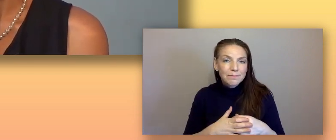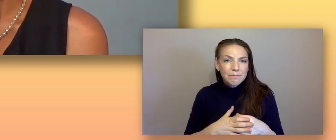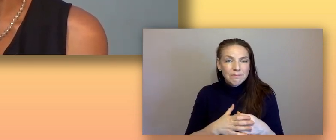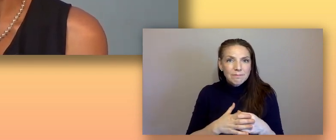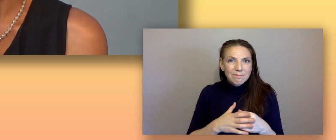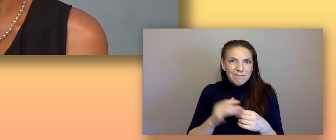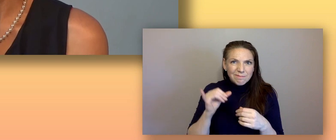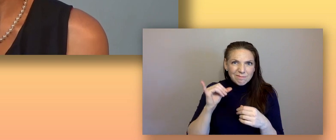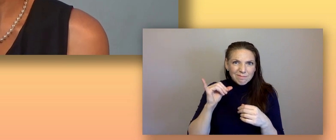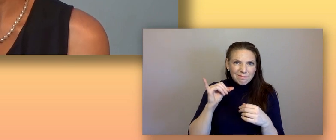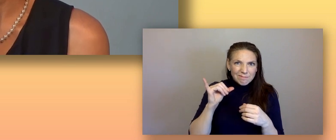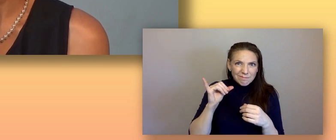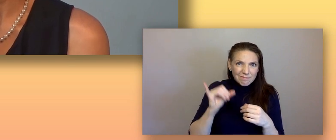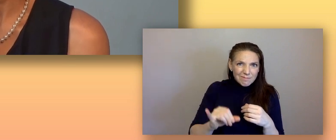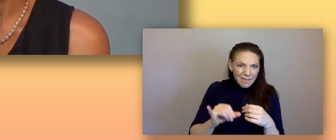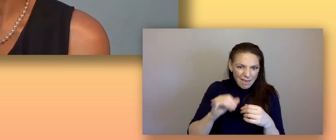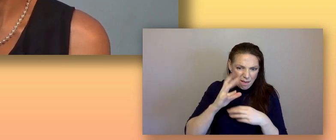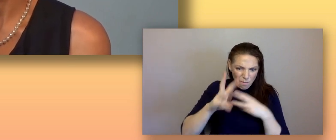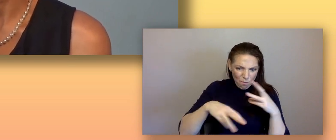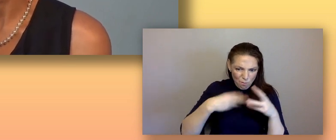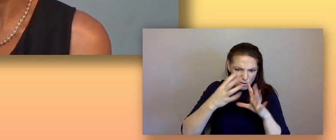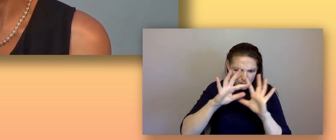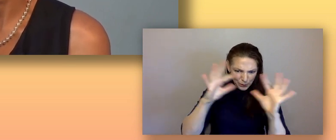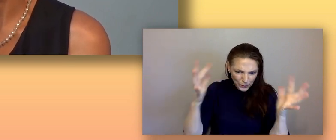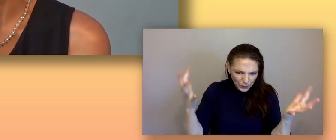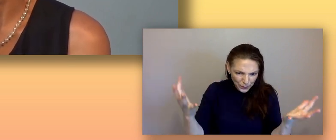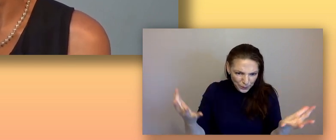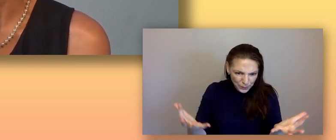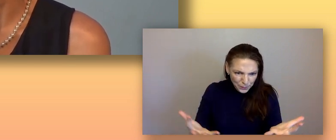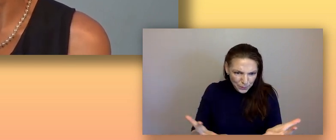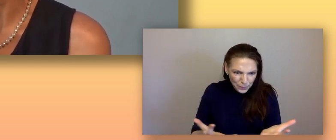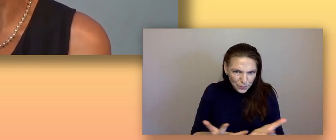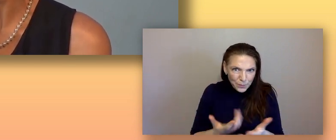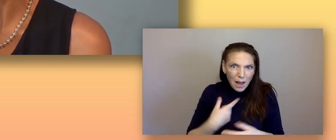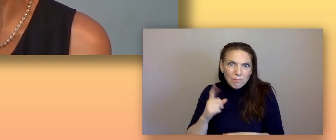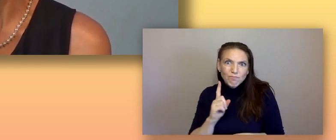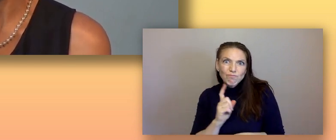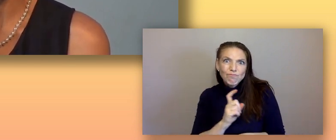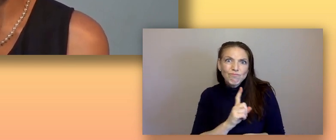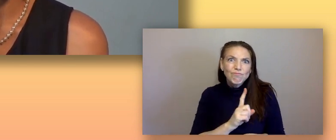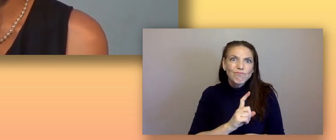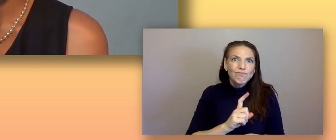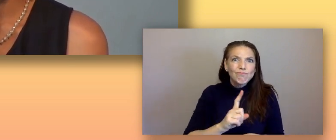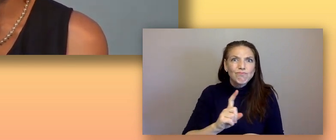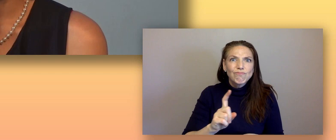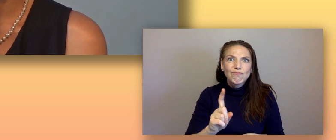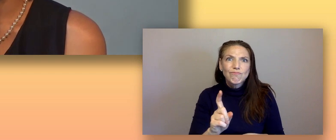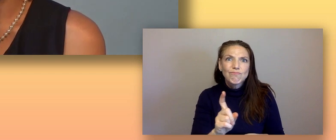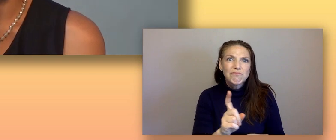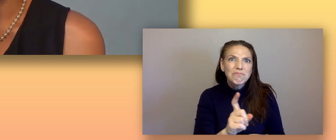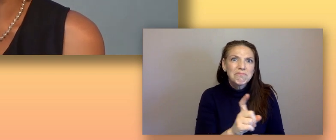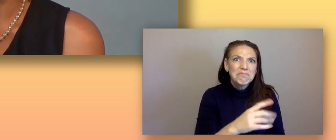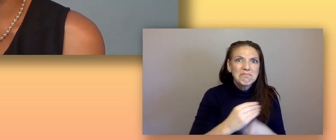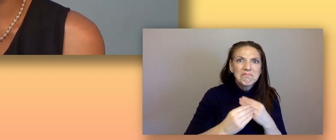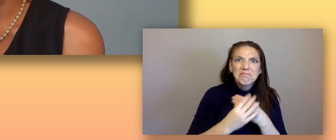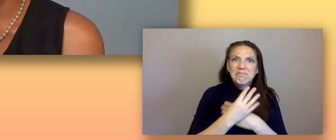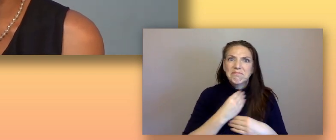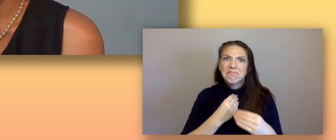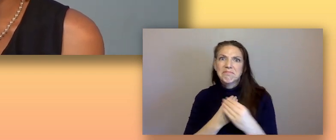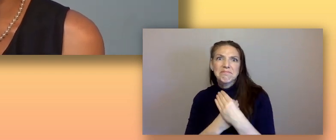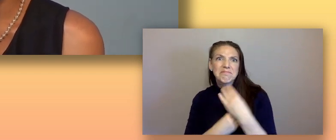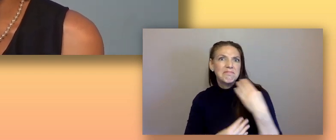inhabited this uncanny domain and cast it about me like a miasma. The people I lived